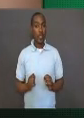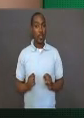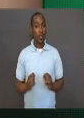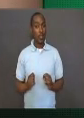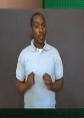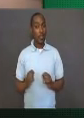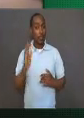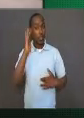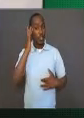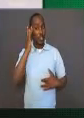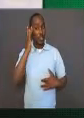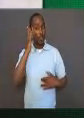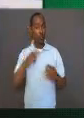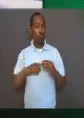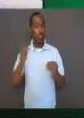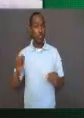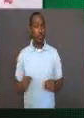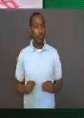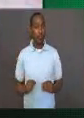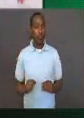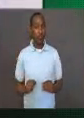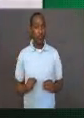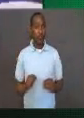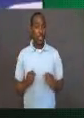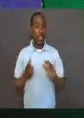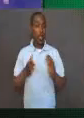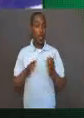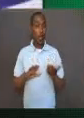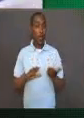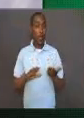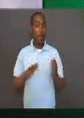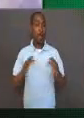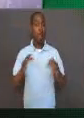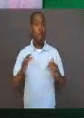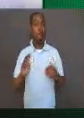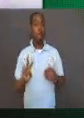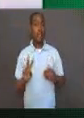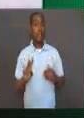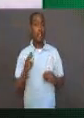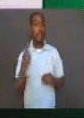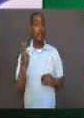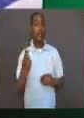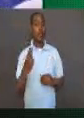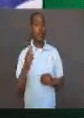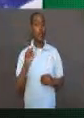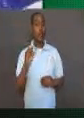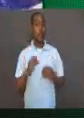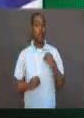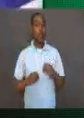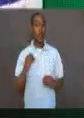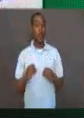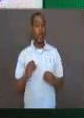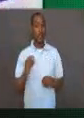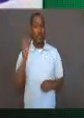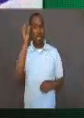disease. The dead vaccines use microorganisms which are